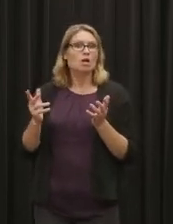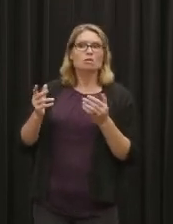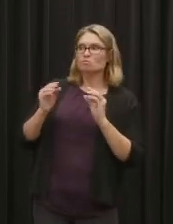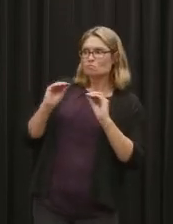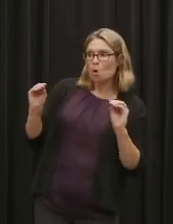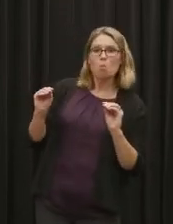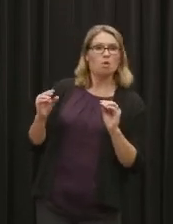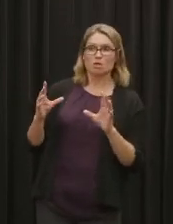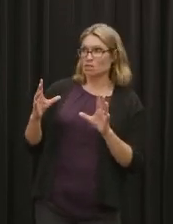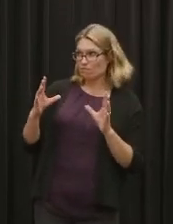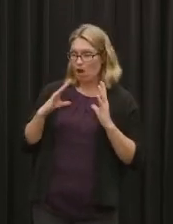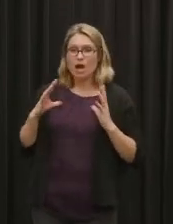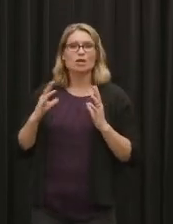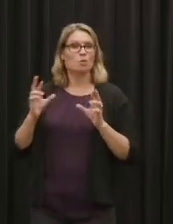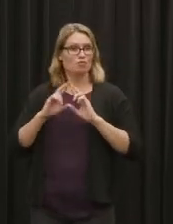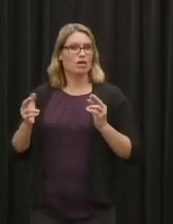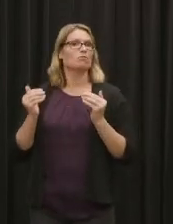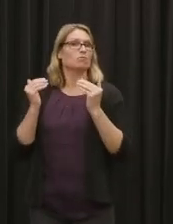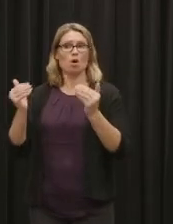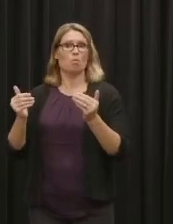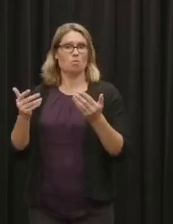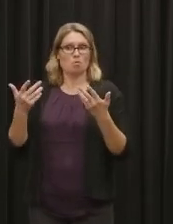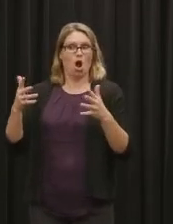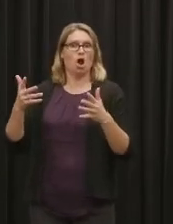locations, but that is already underway.